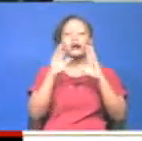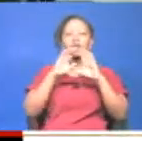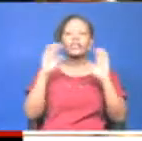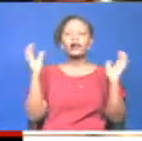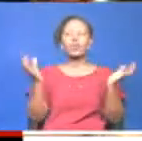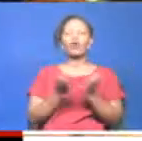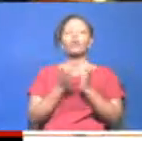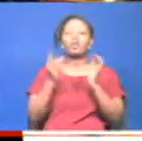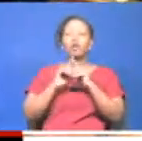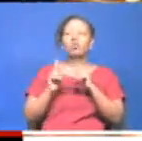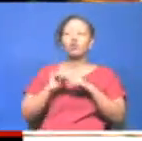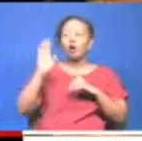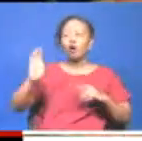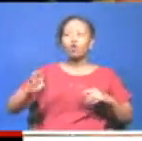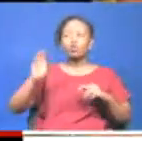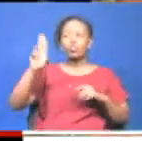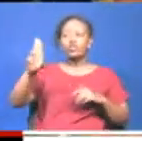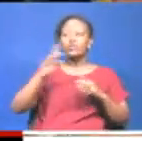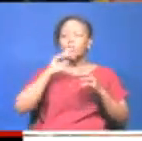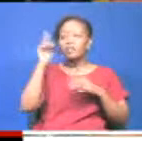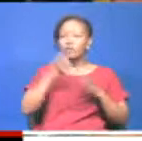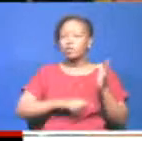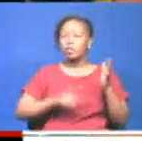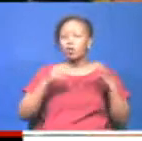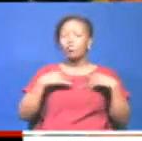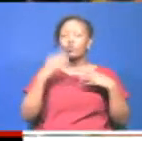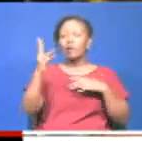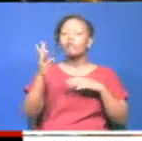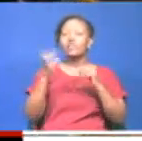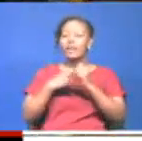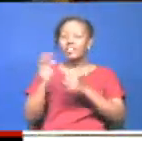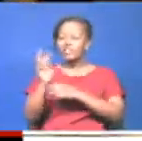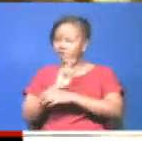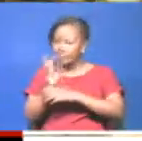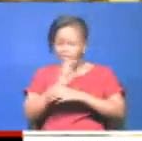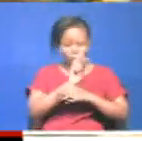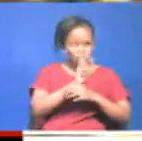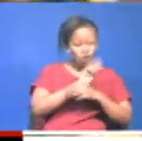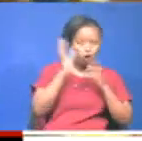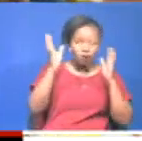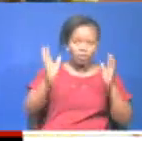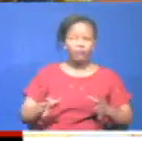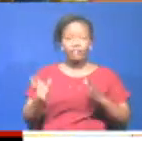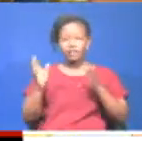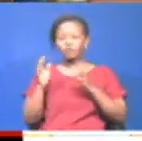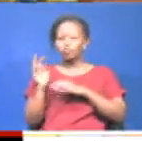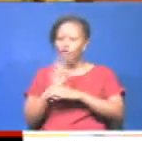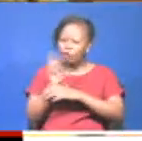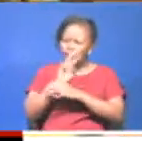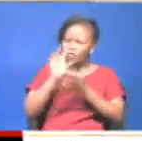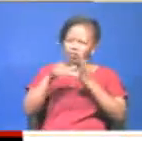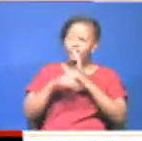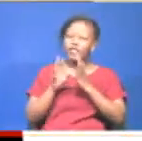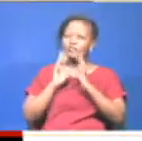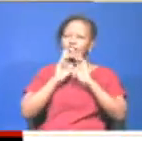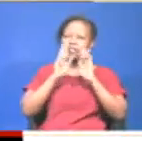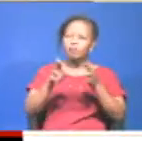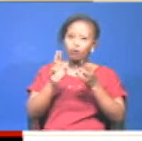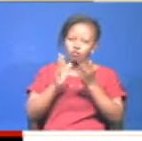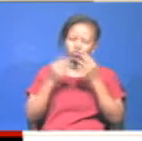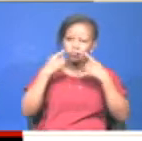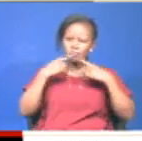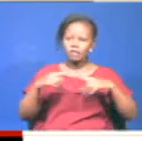indicated that it will have 48 observers across the country to observe and compile a report to be made public after the election. We